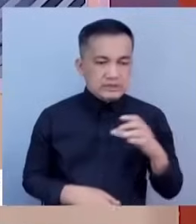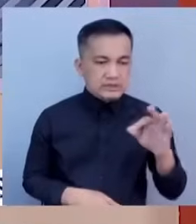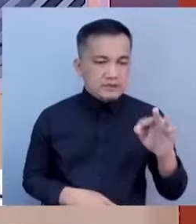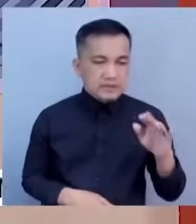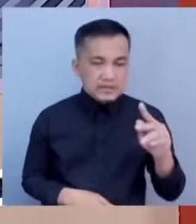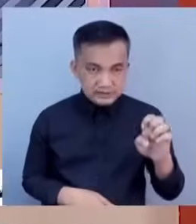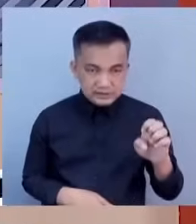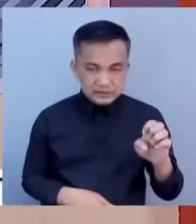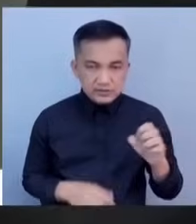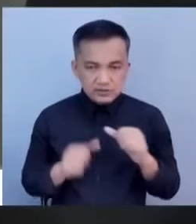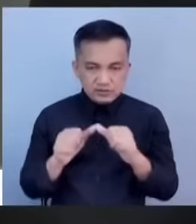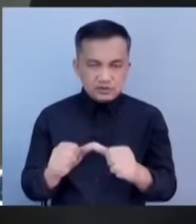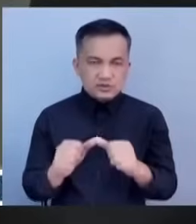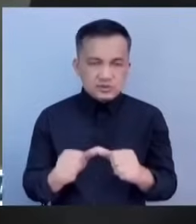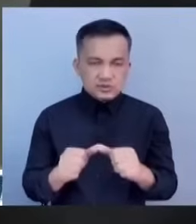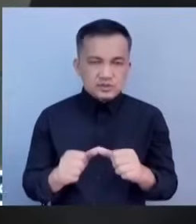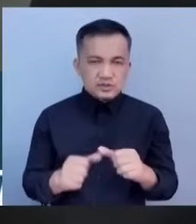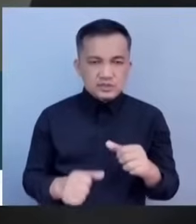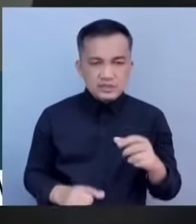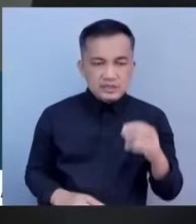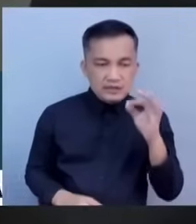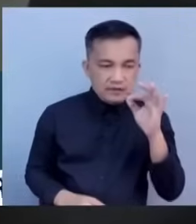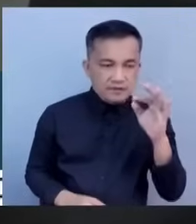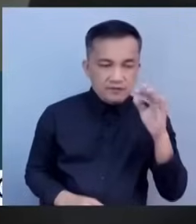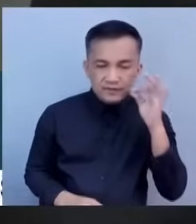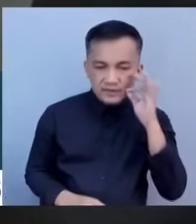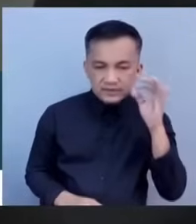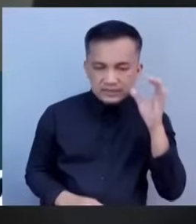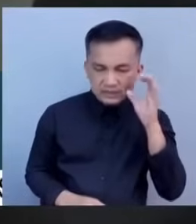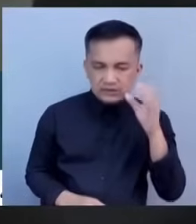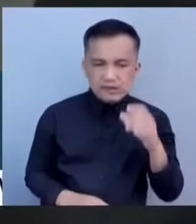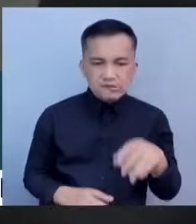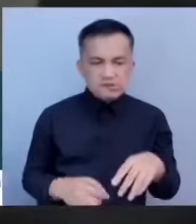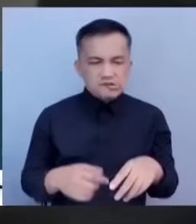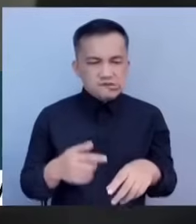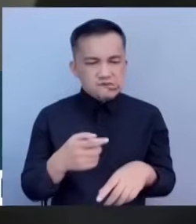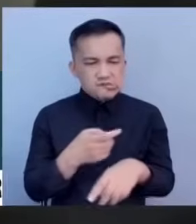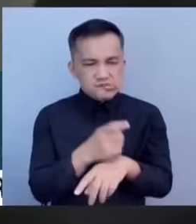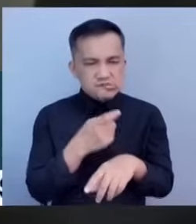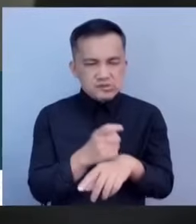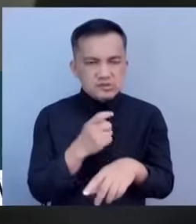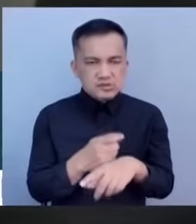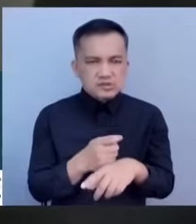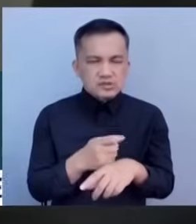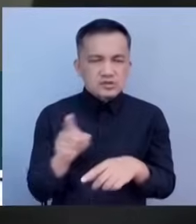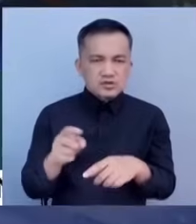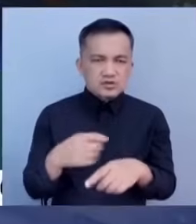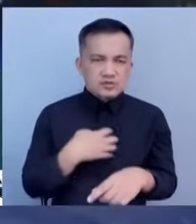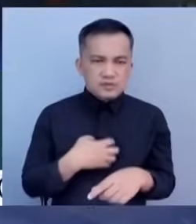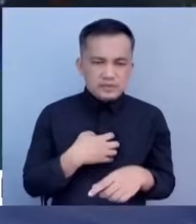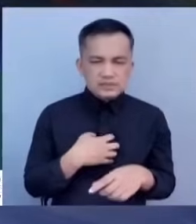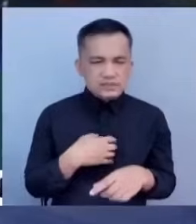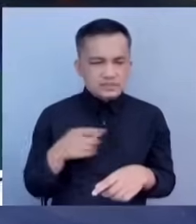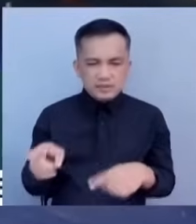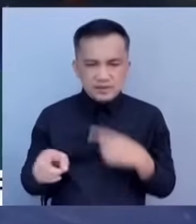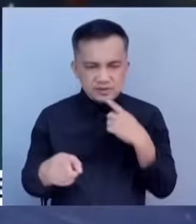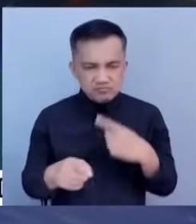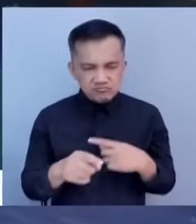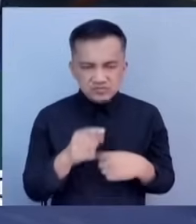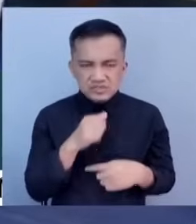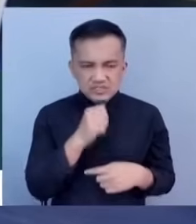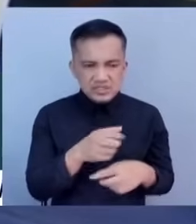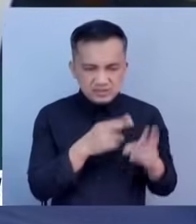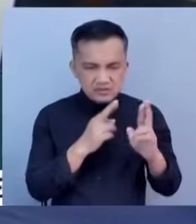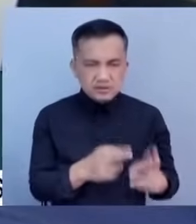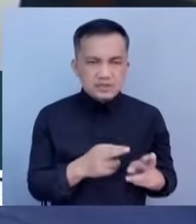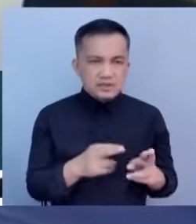continues. Castro says Duterte is making fun of her grave threats complaint, calling it a blatant disrespect of the Philippine justice